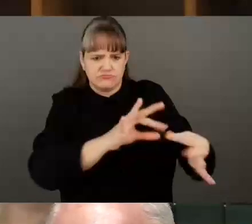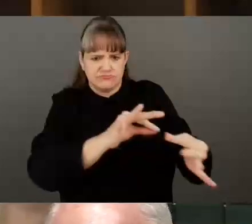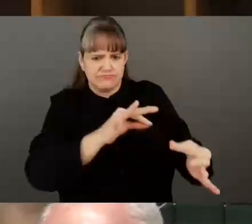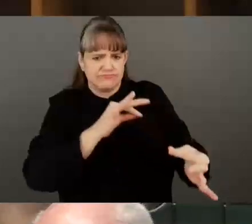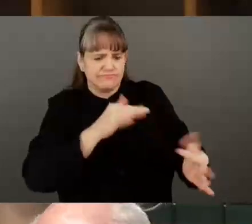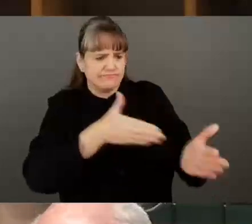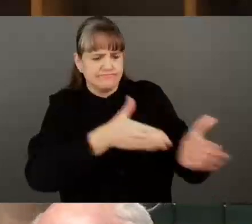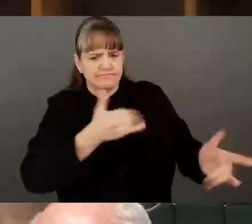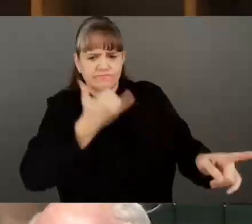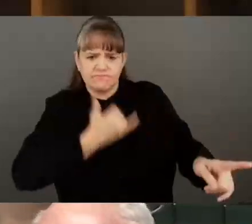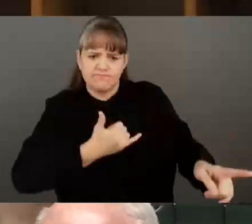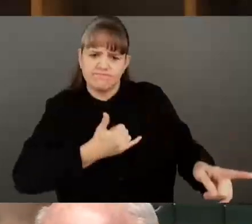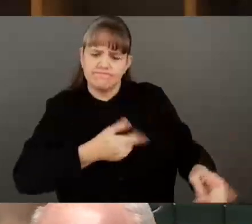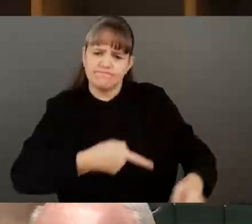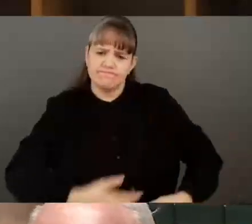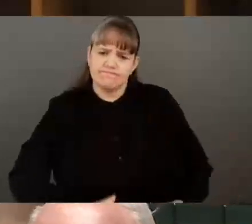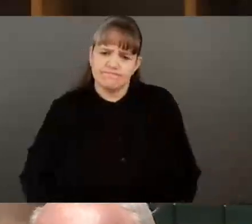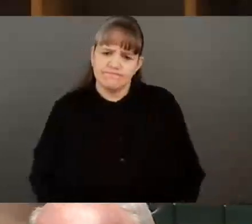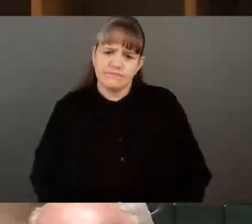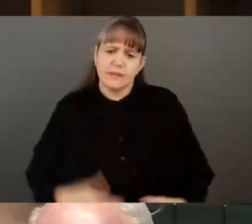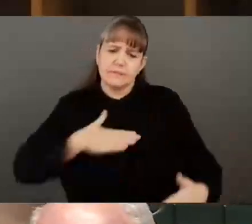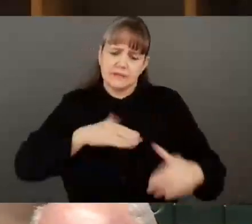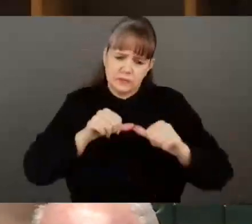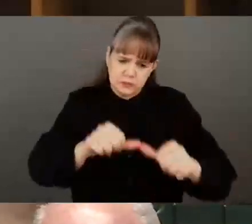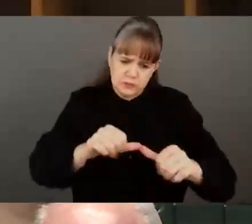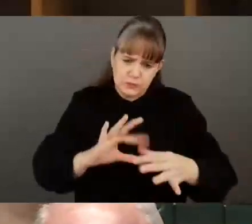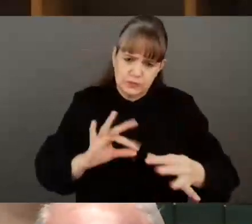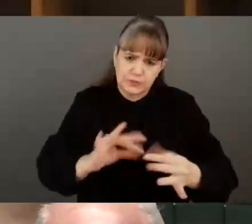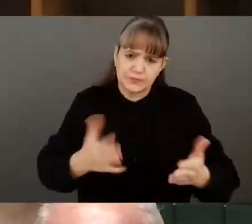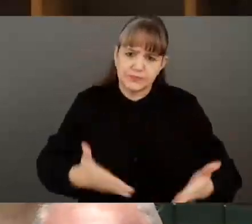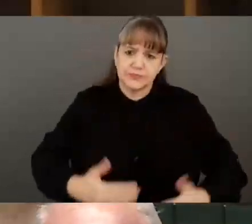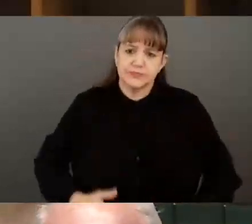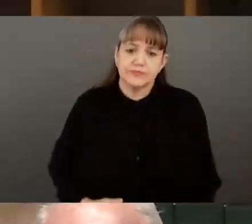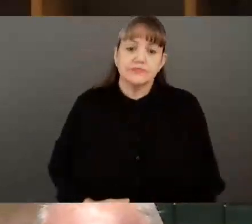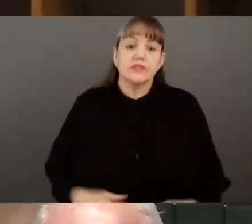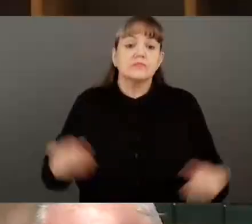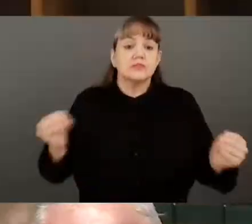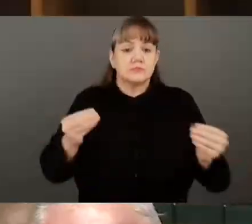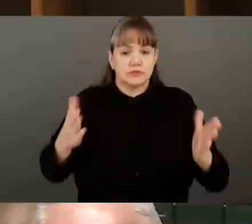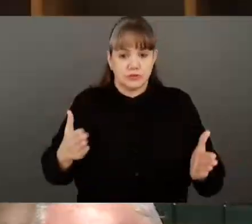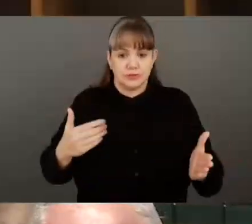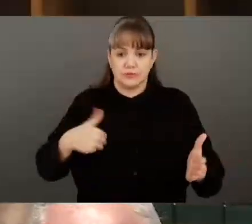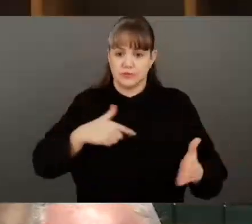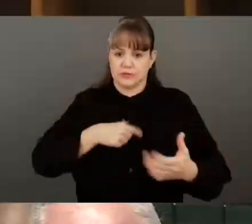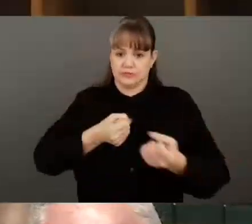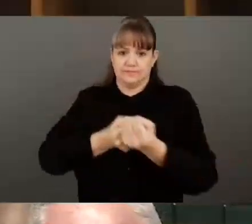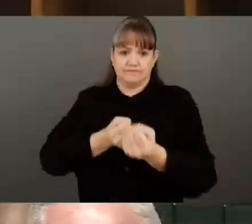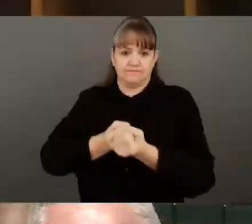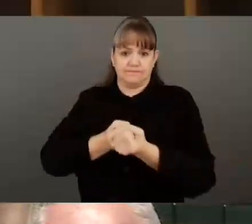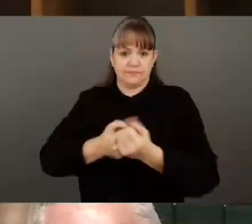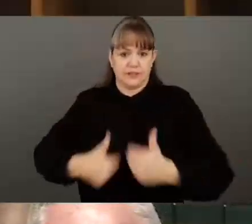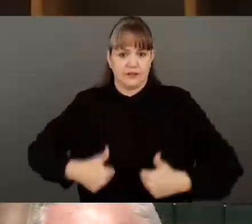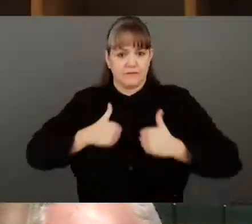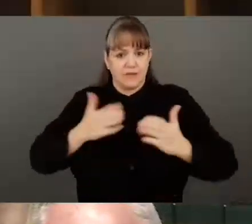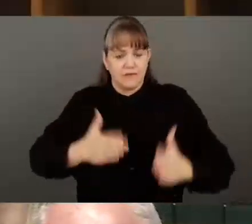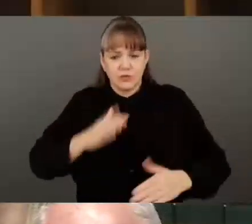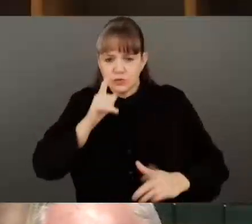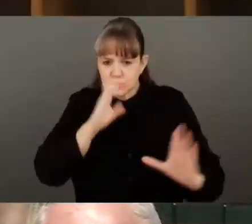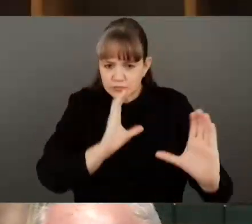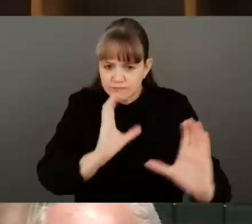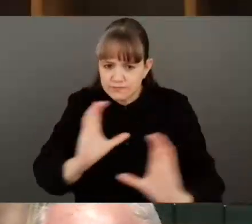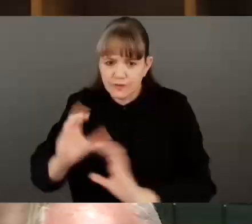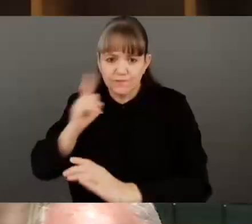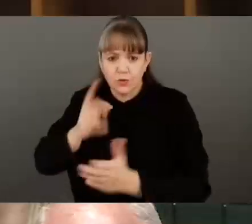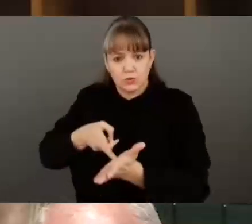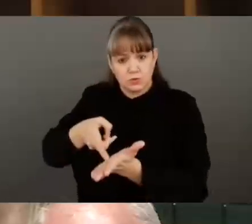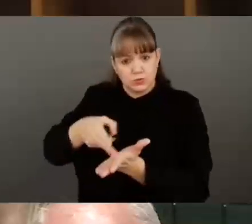Please continue. Mr. Speaker, we stand on the side of survivors that are searching for the truth and searching for us to stand with them in